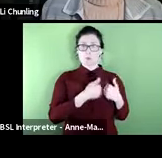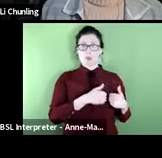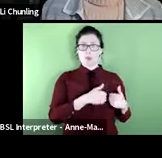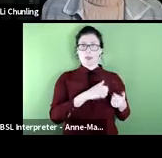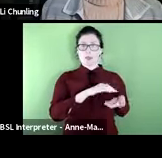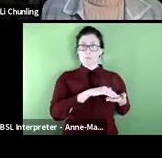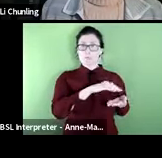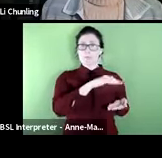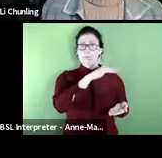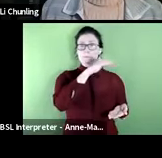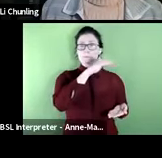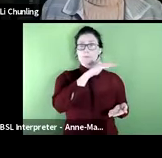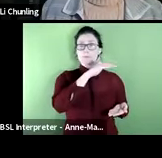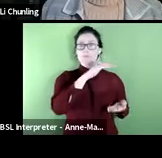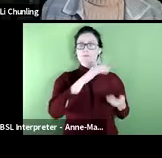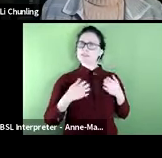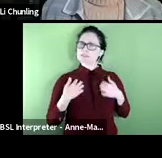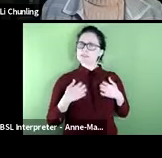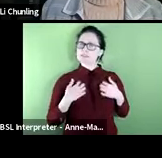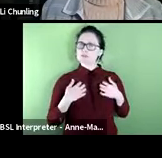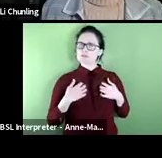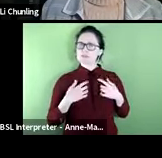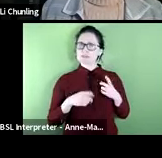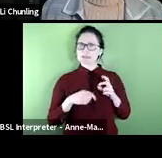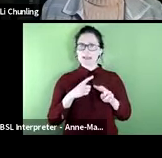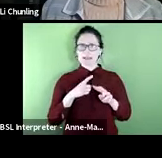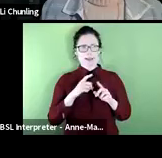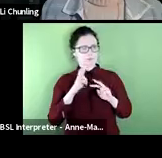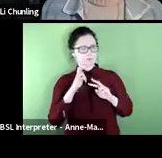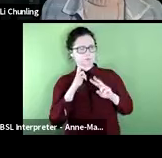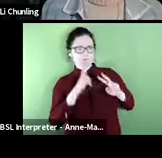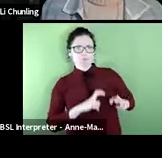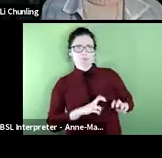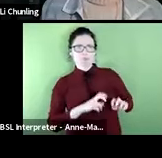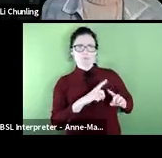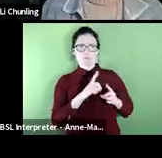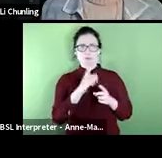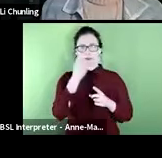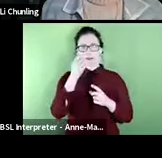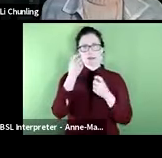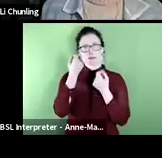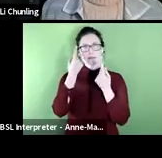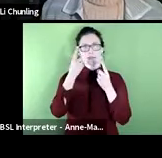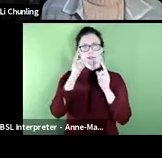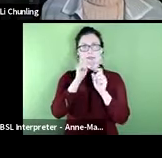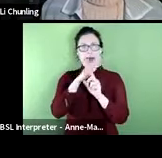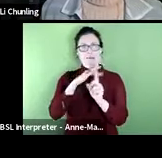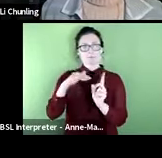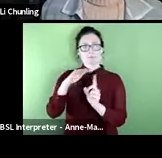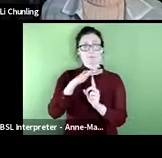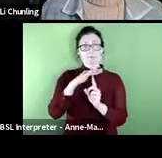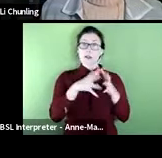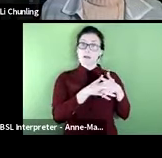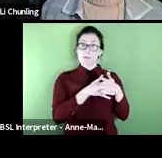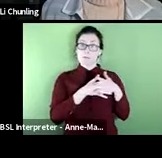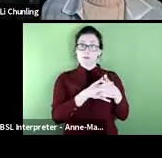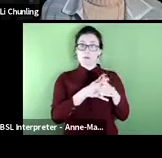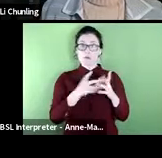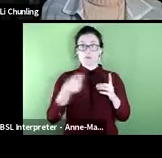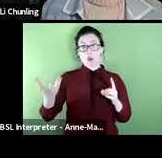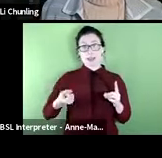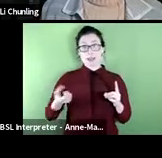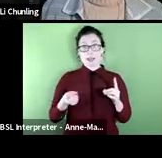interesting to understand society. For instance, in the US, a panel study of income dynamics,